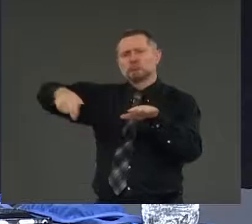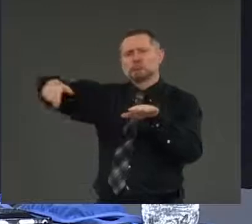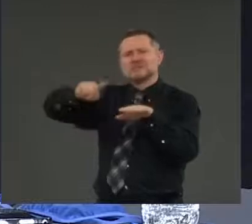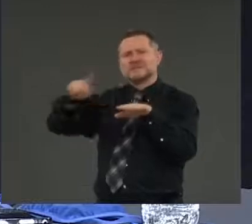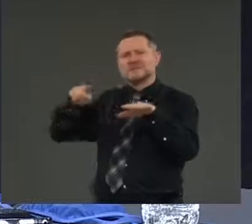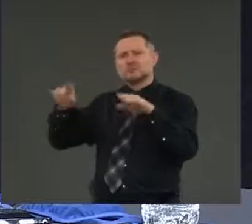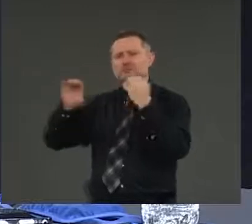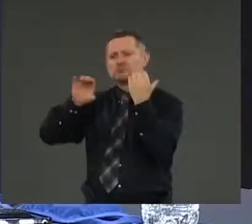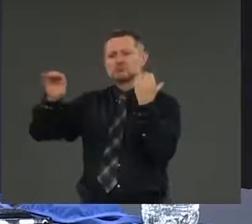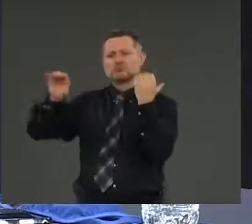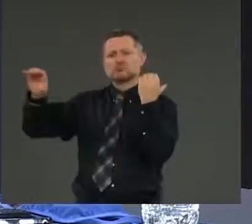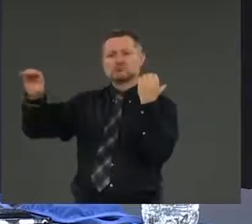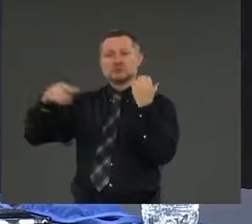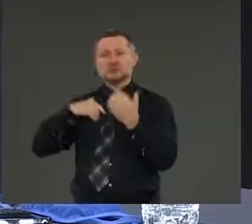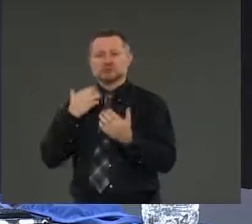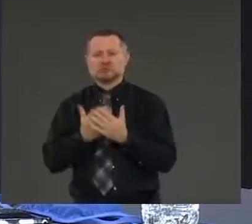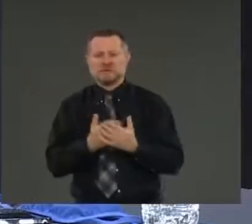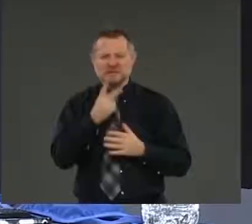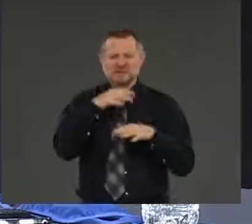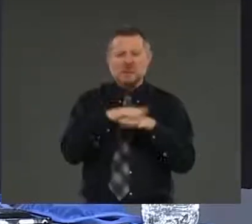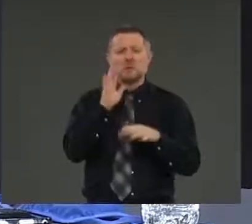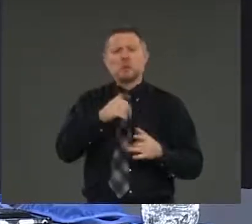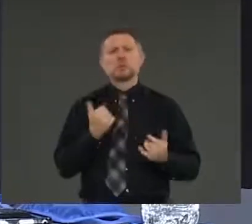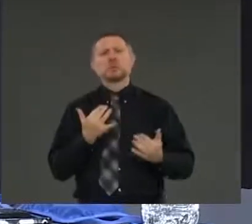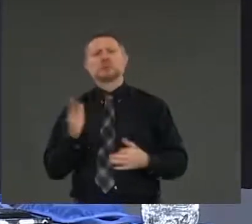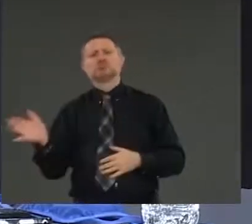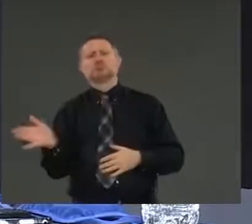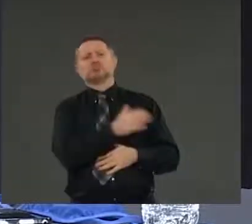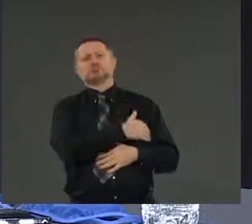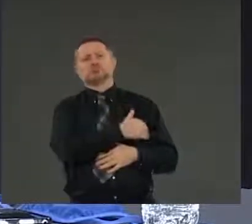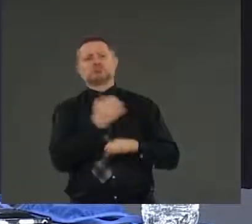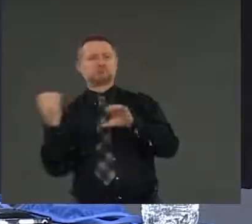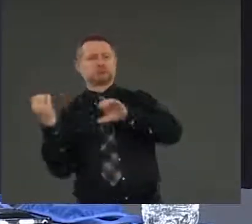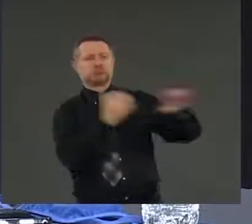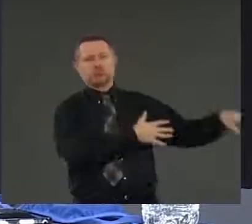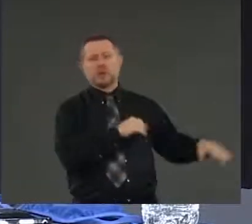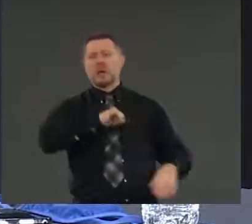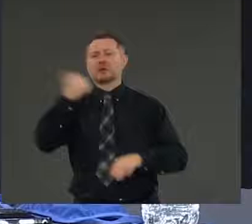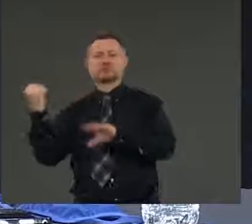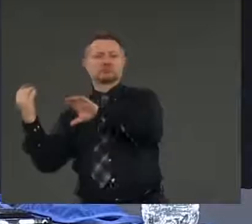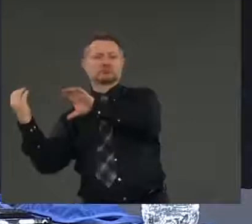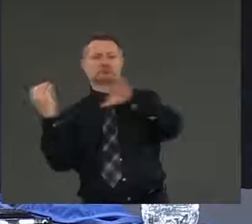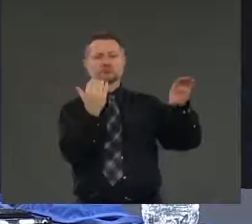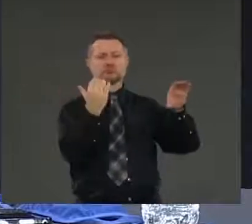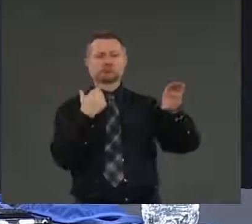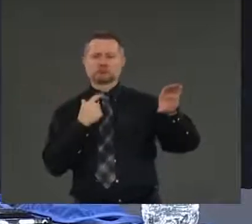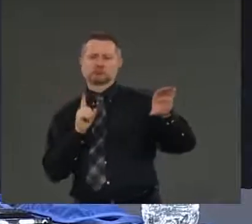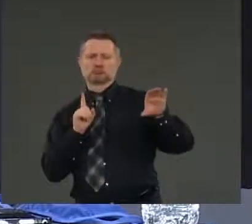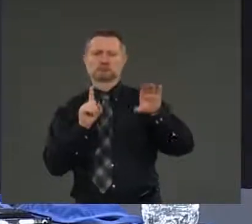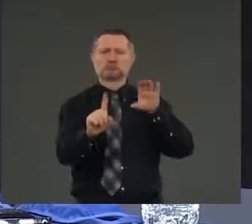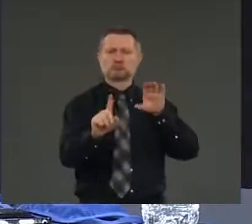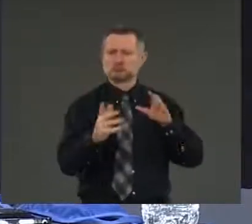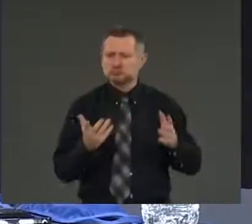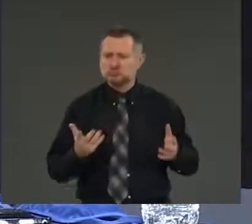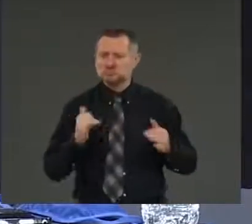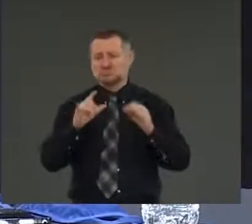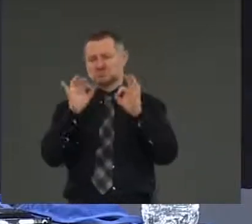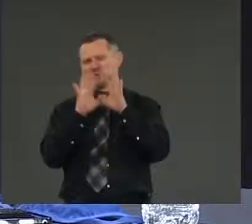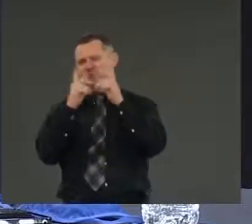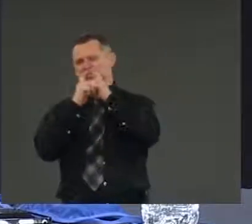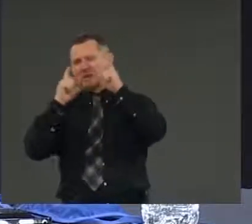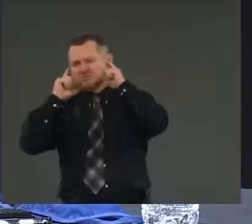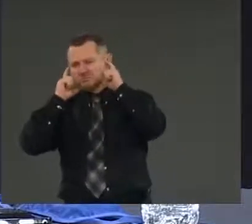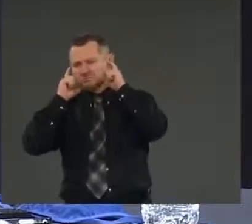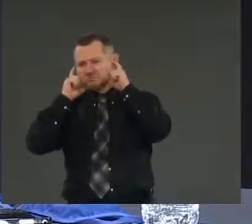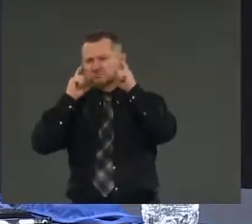You can do the same thing with a train and say, I might not get into it. But wearing a mask next to other people that are wearing masks, even if you're